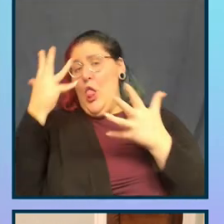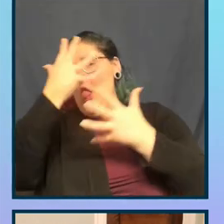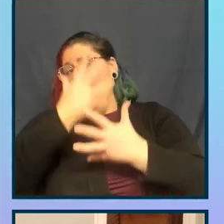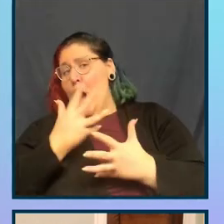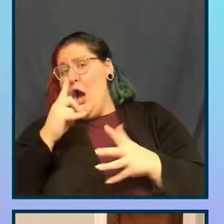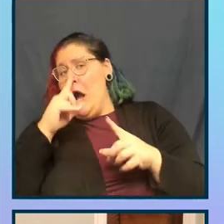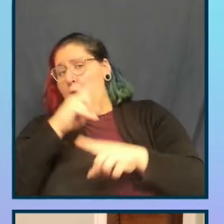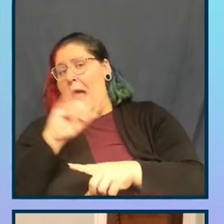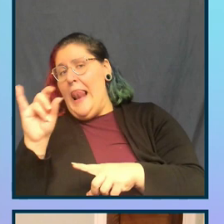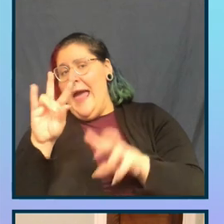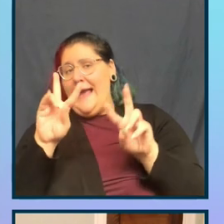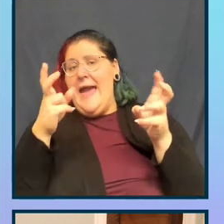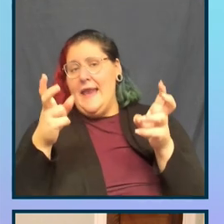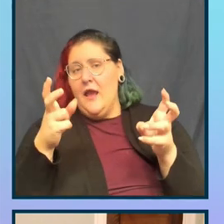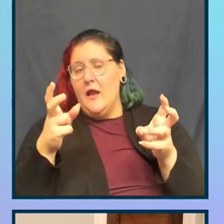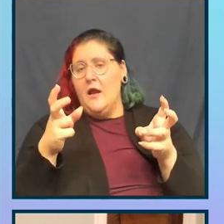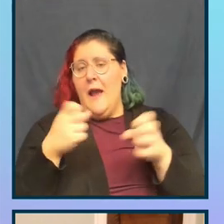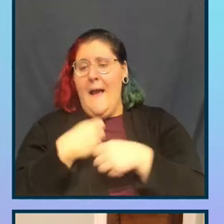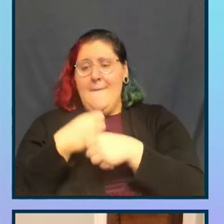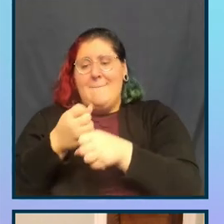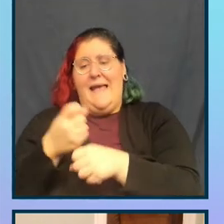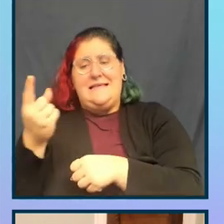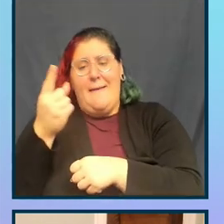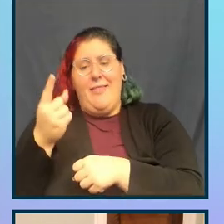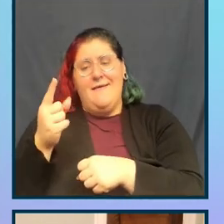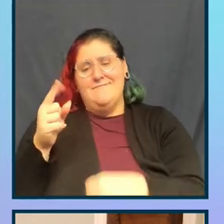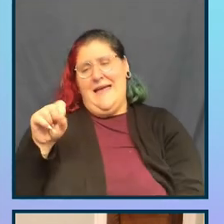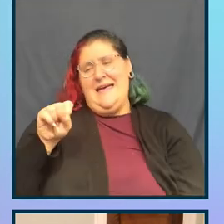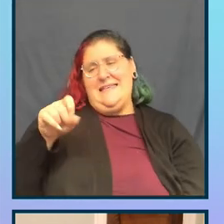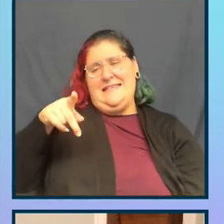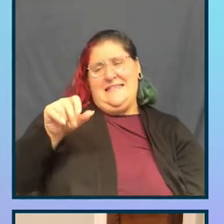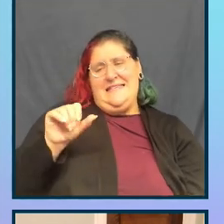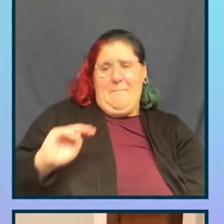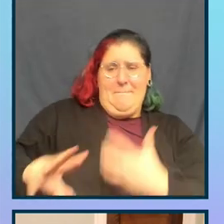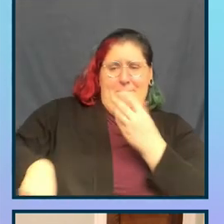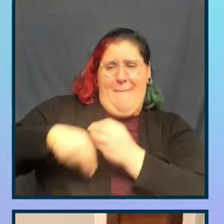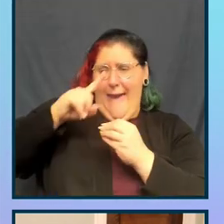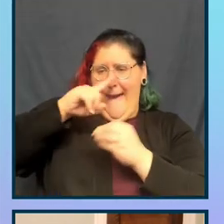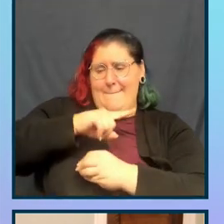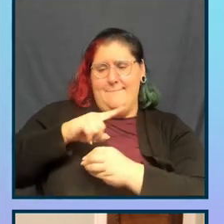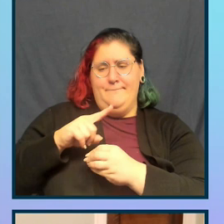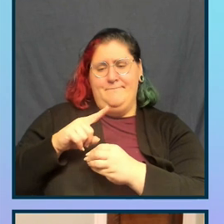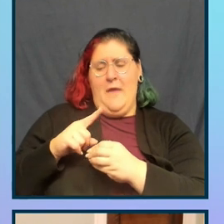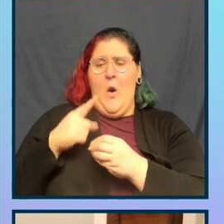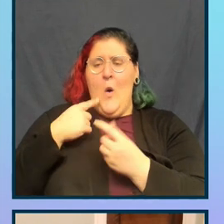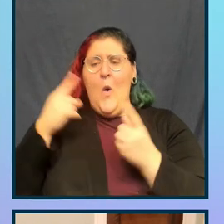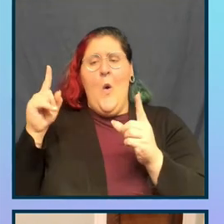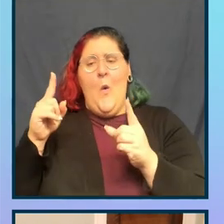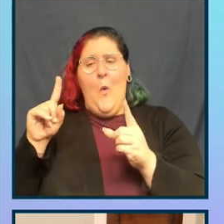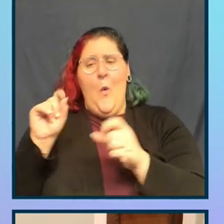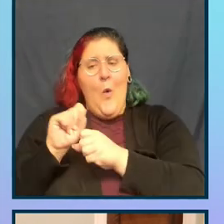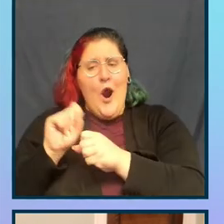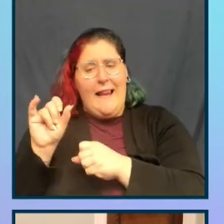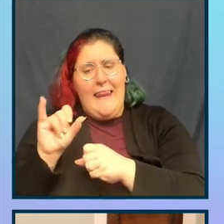element behave like a button. And this experience might work for a visual user who can use a mouse